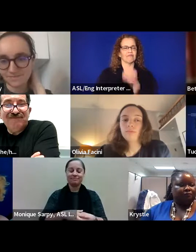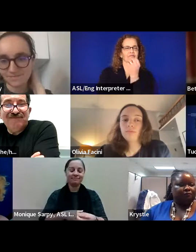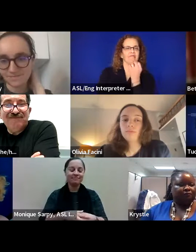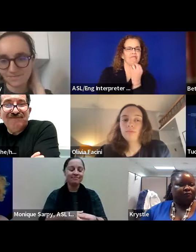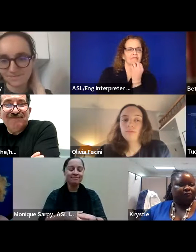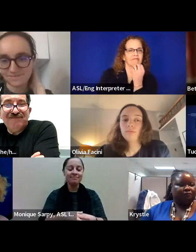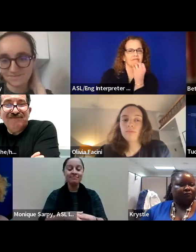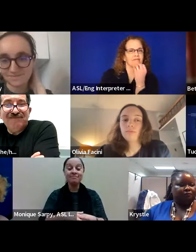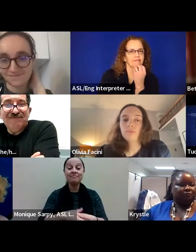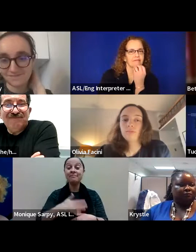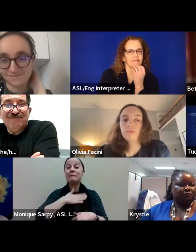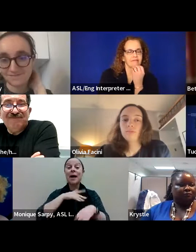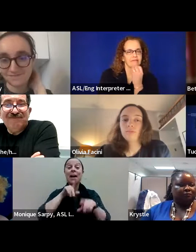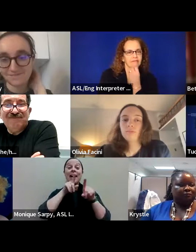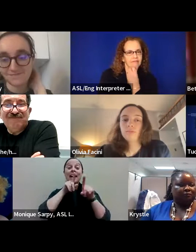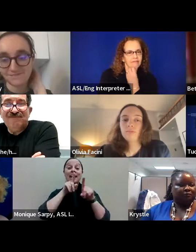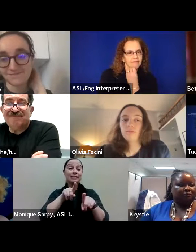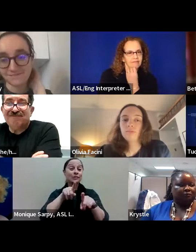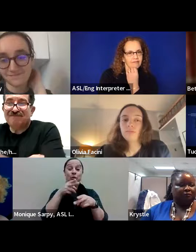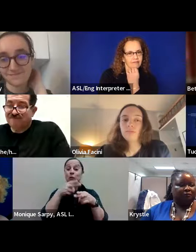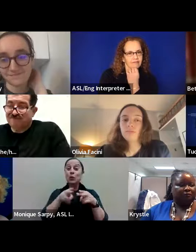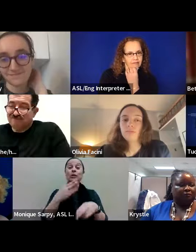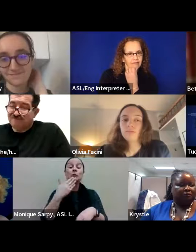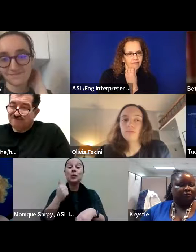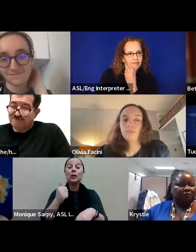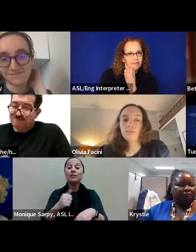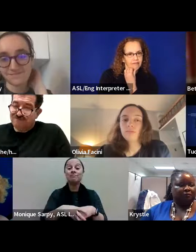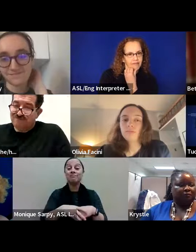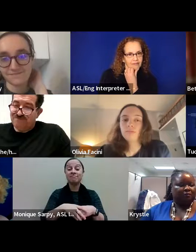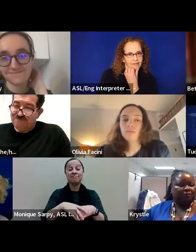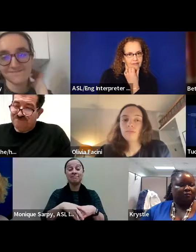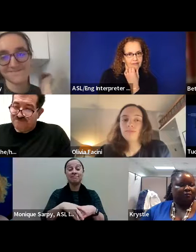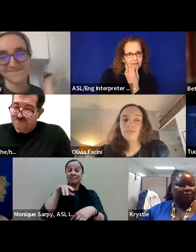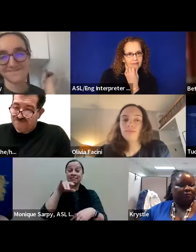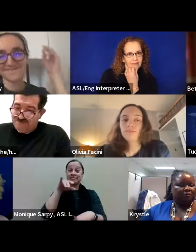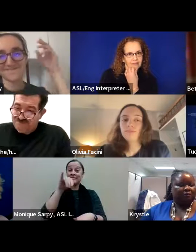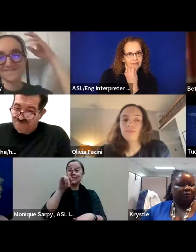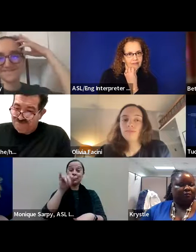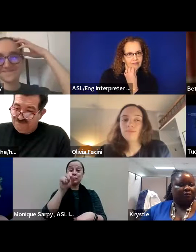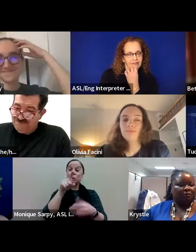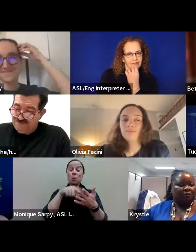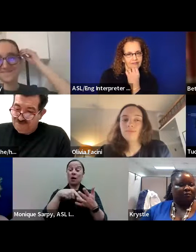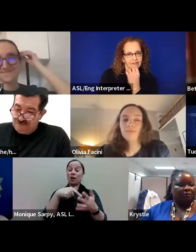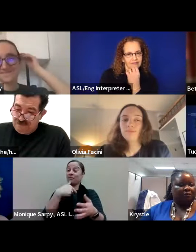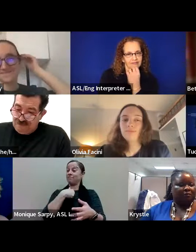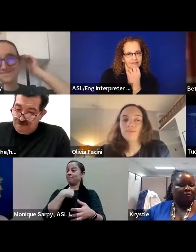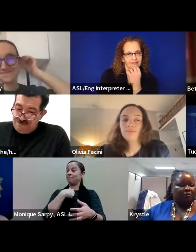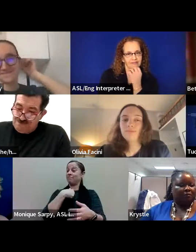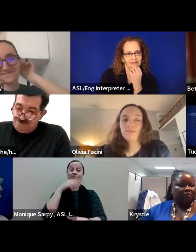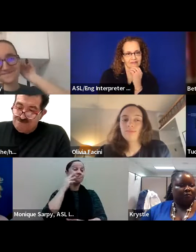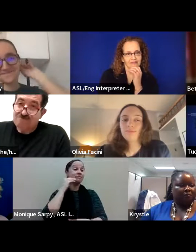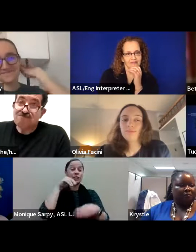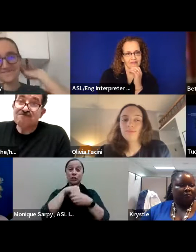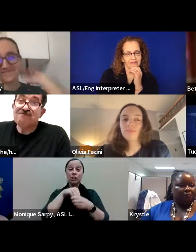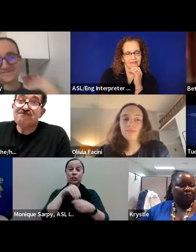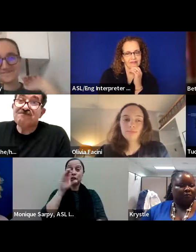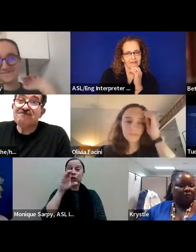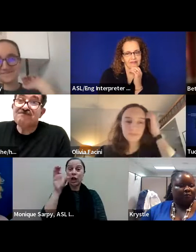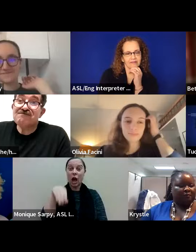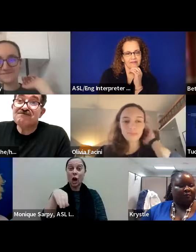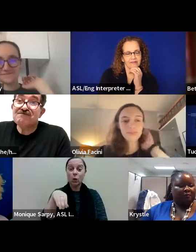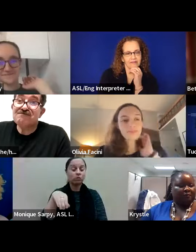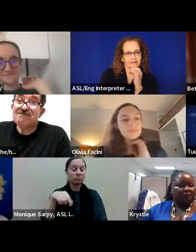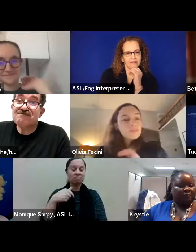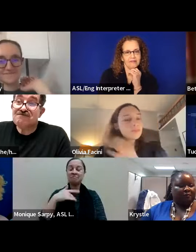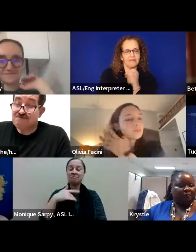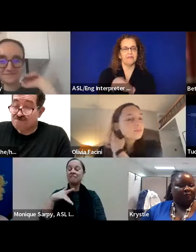So my answer is kind of short and sweet. It's what I get in Chicago. I really feel like they do everything